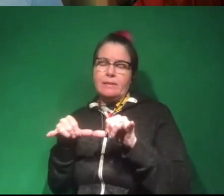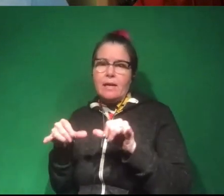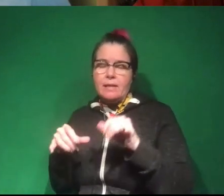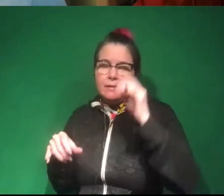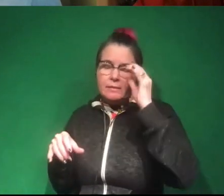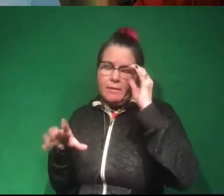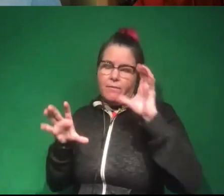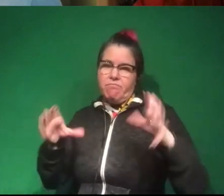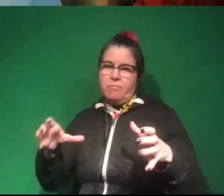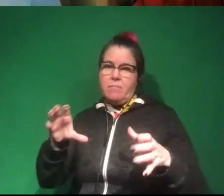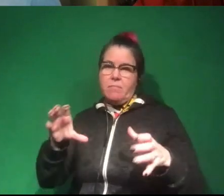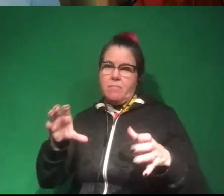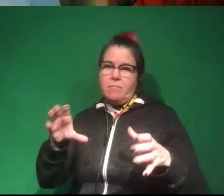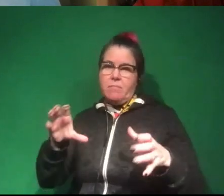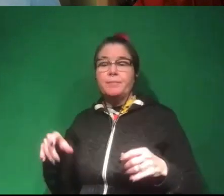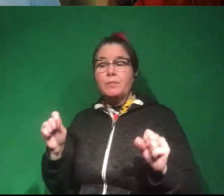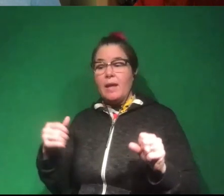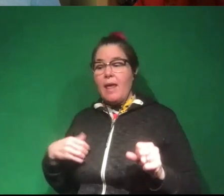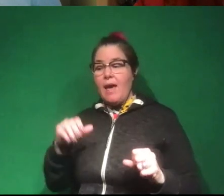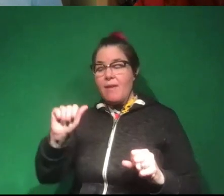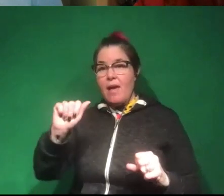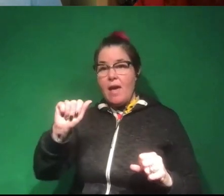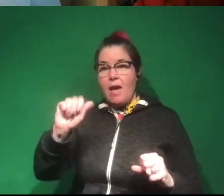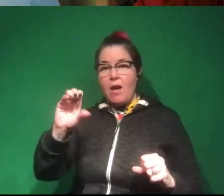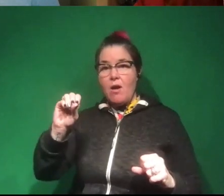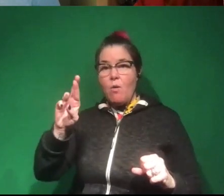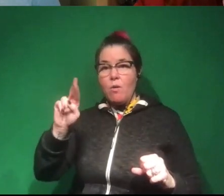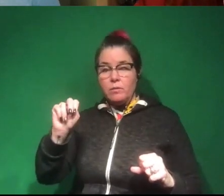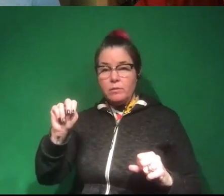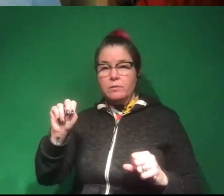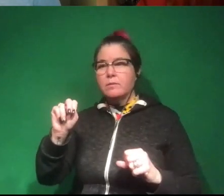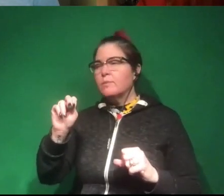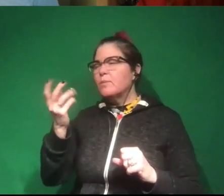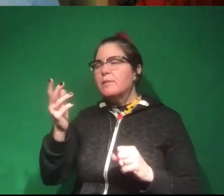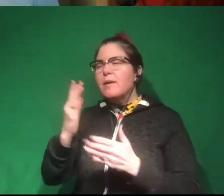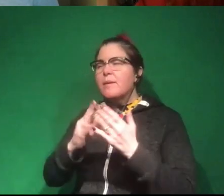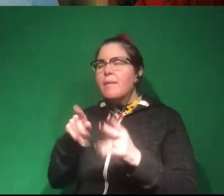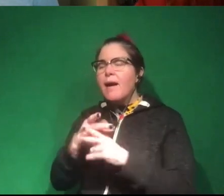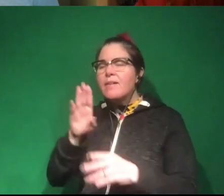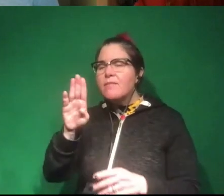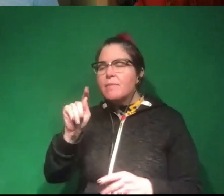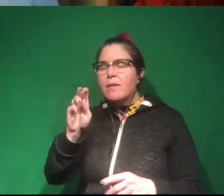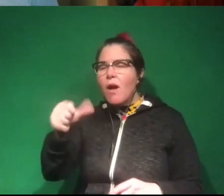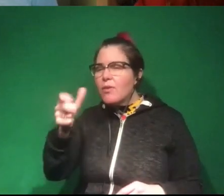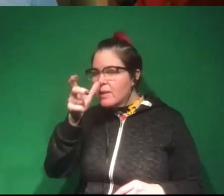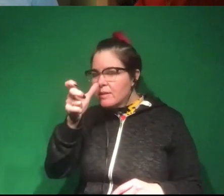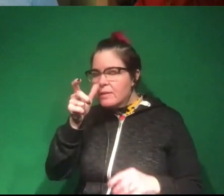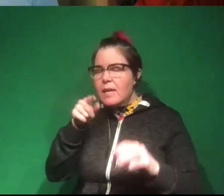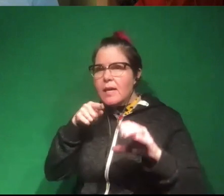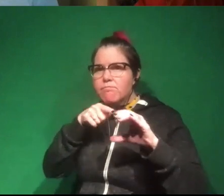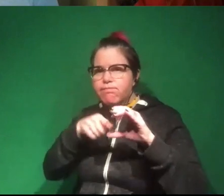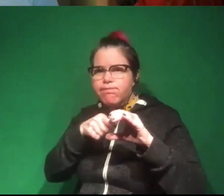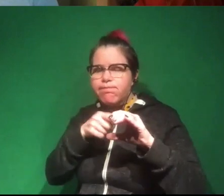can be, is you can have an acorn that some sort of beetle or other insect kind of bored a hole